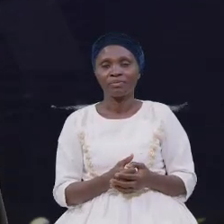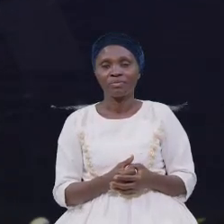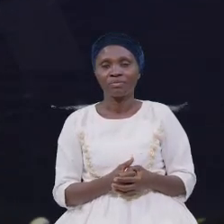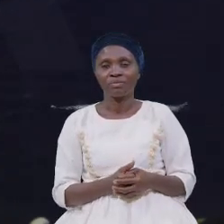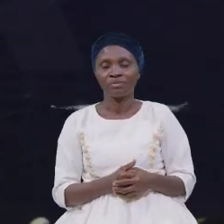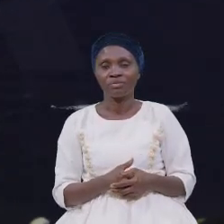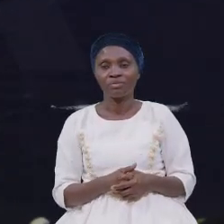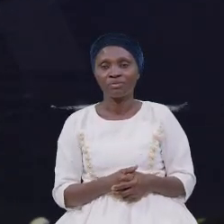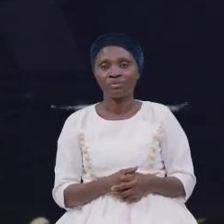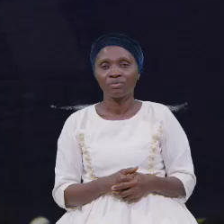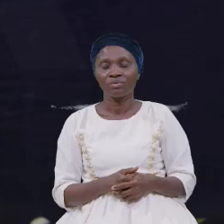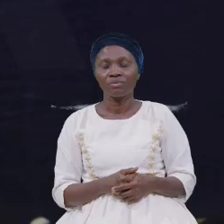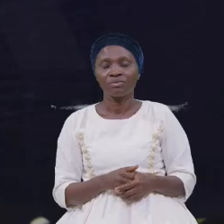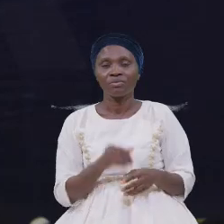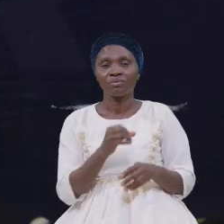Counselors,